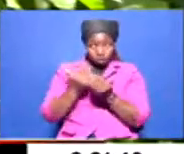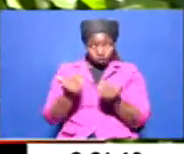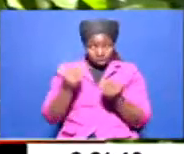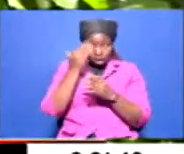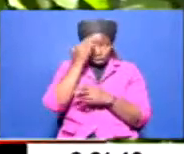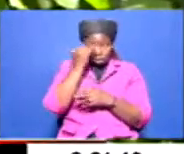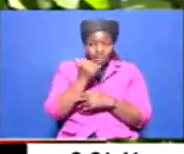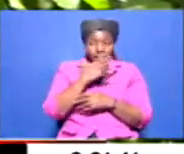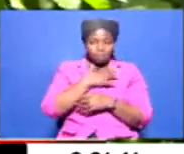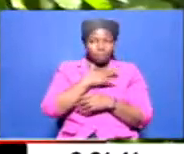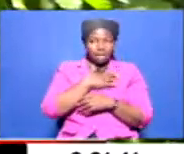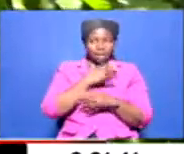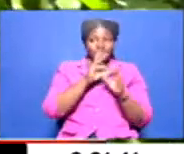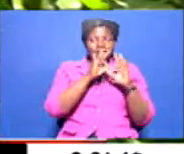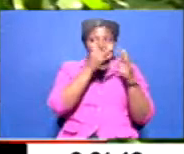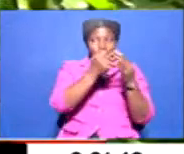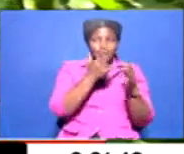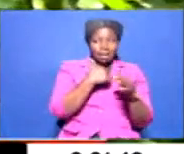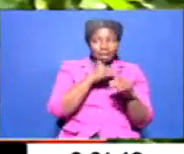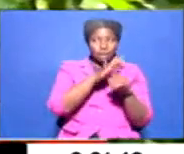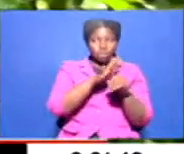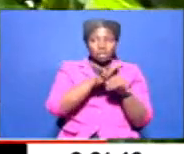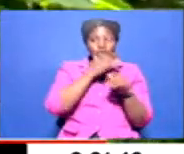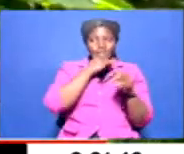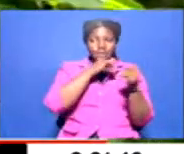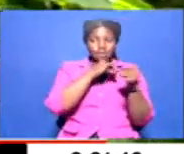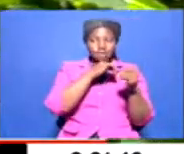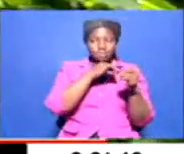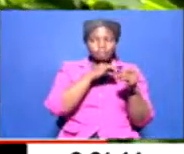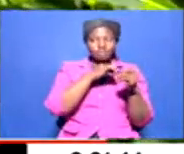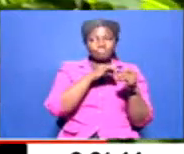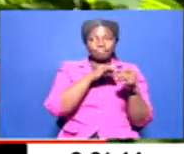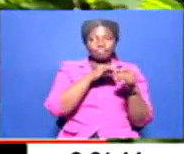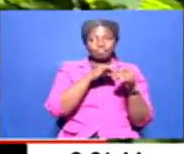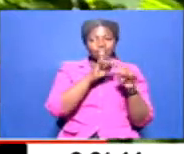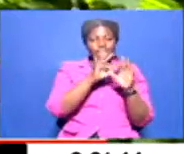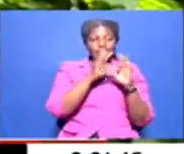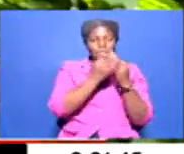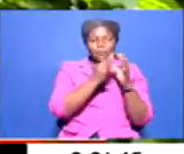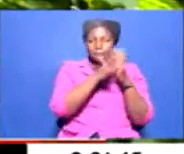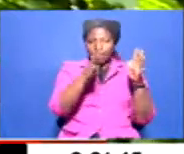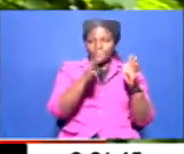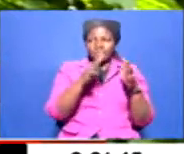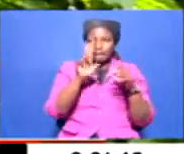assist my husband so much. So even my husband realized at that time that even women